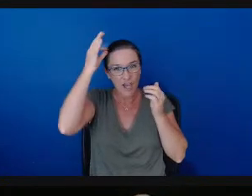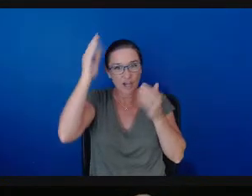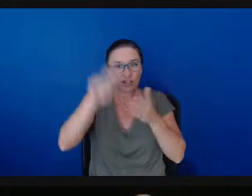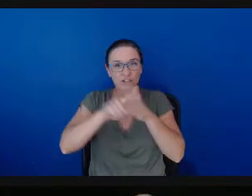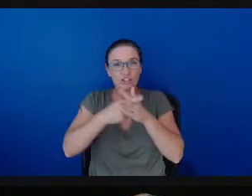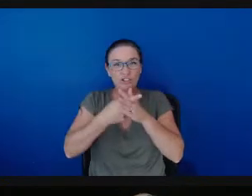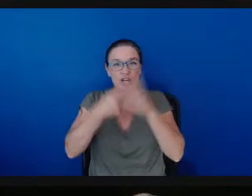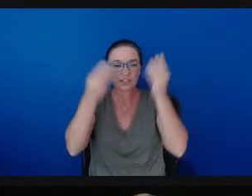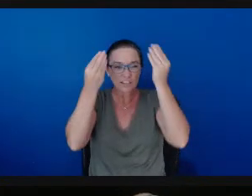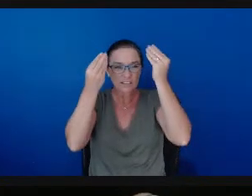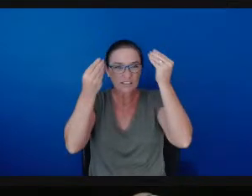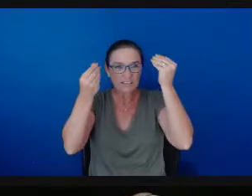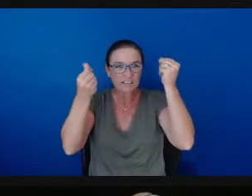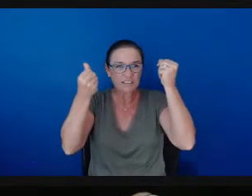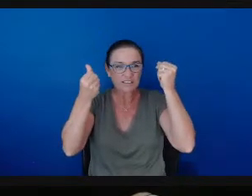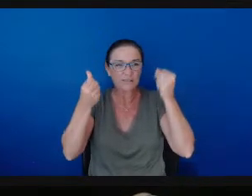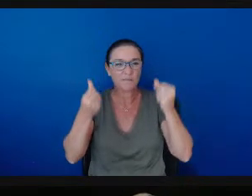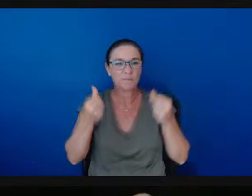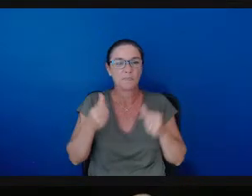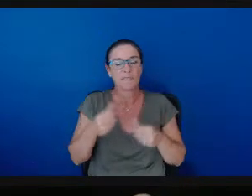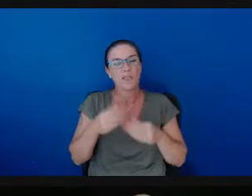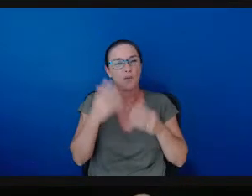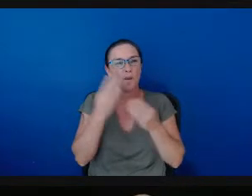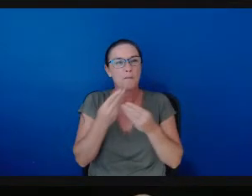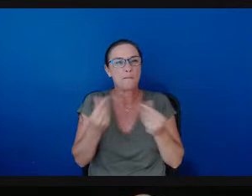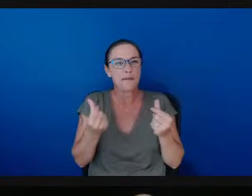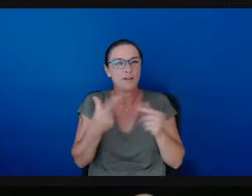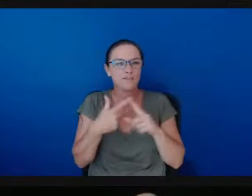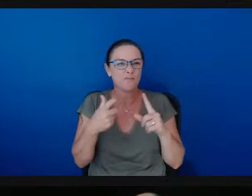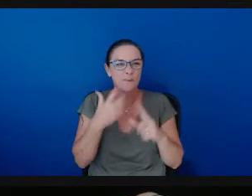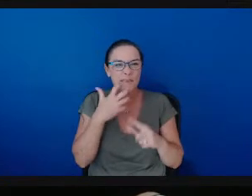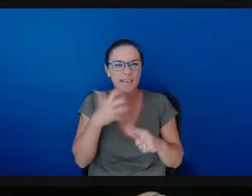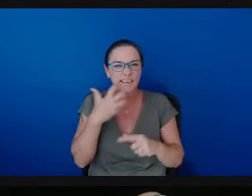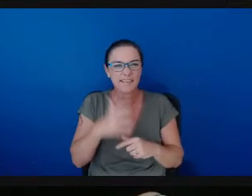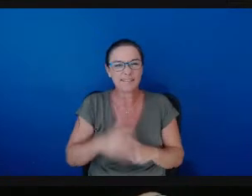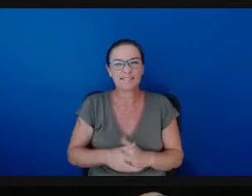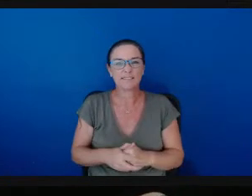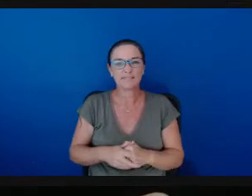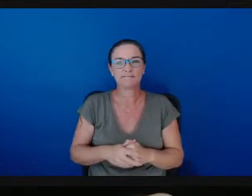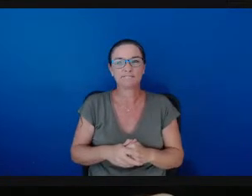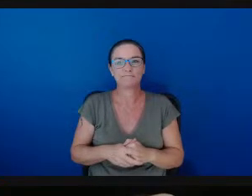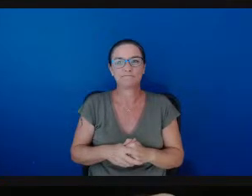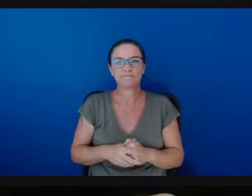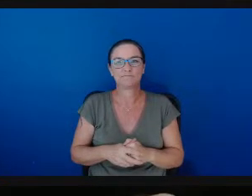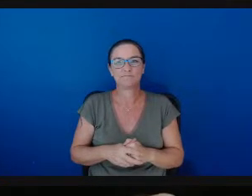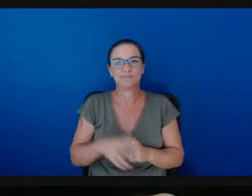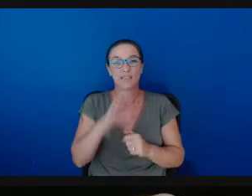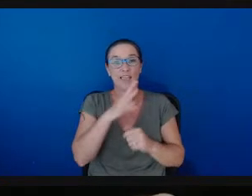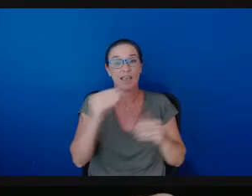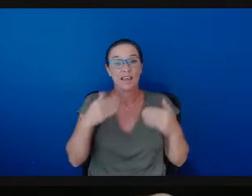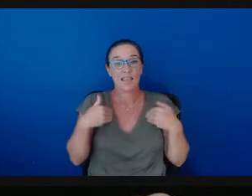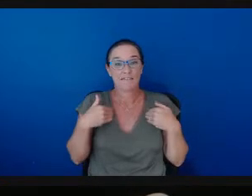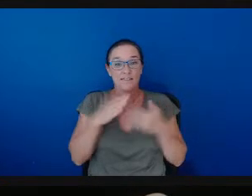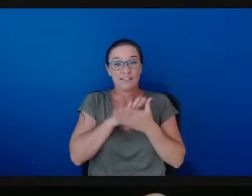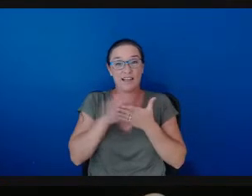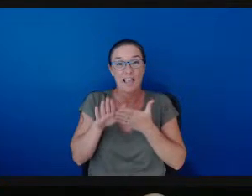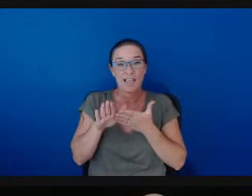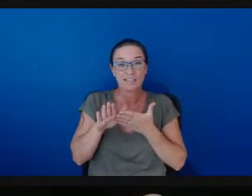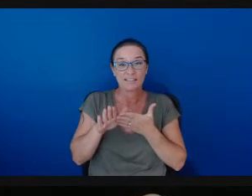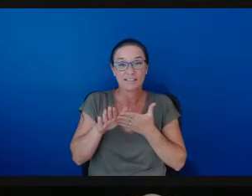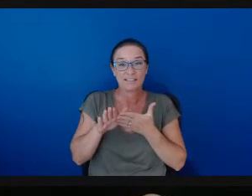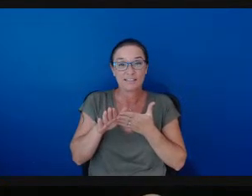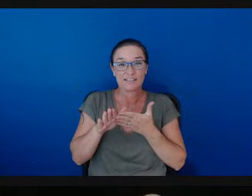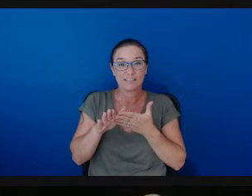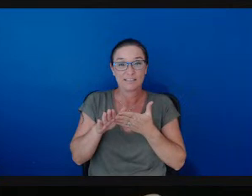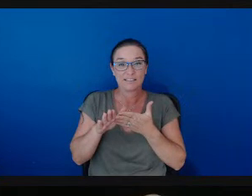all kind of just start melting from the radiant heat. And he's got this nice